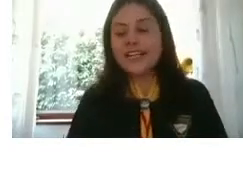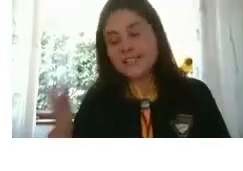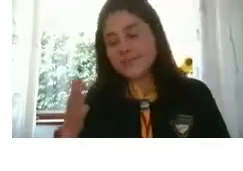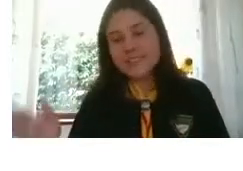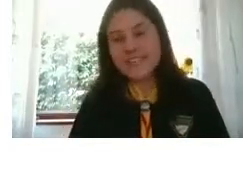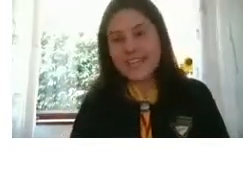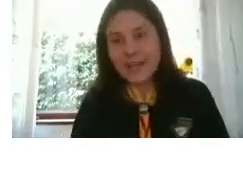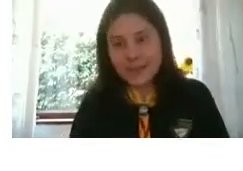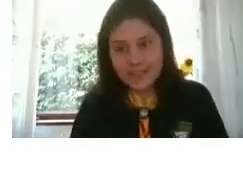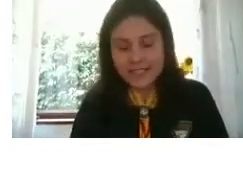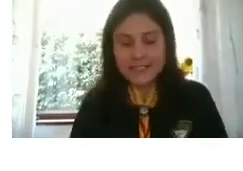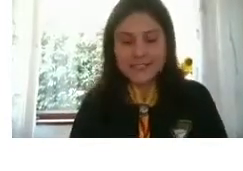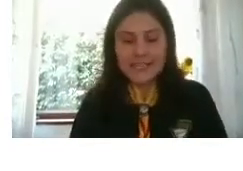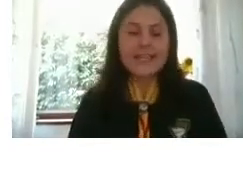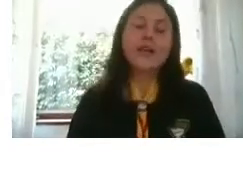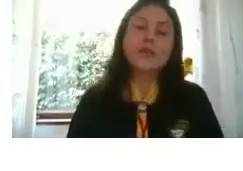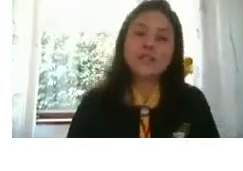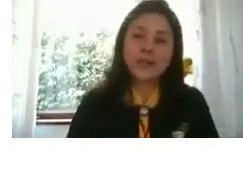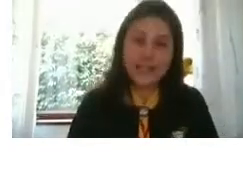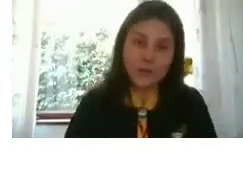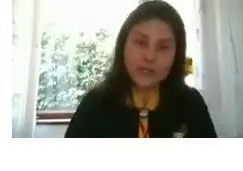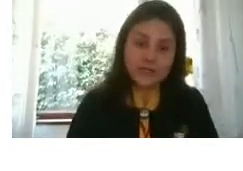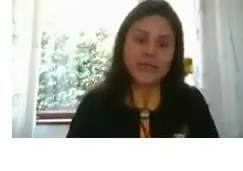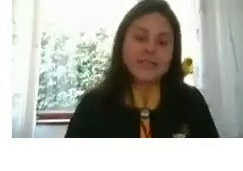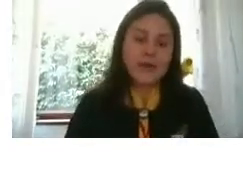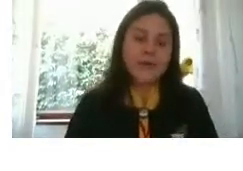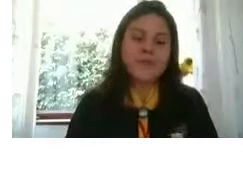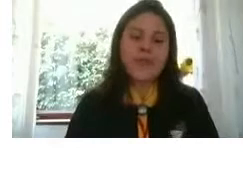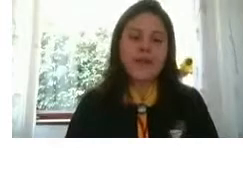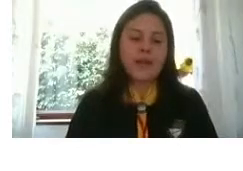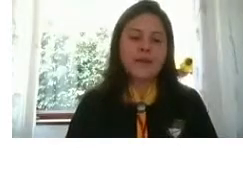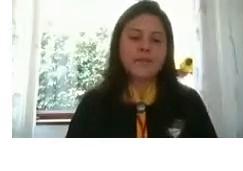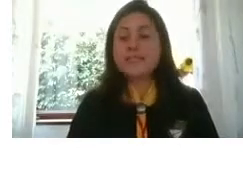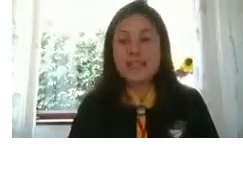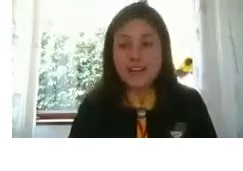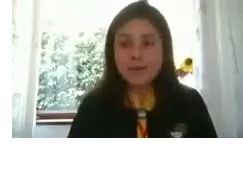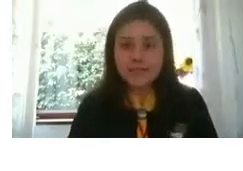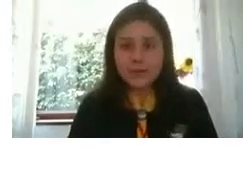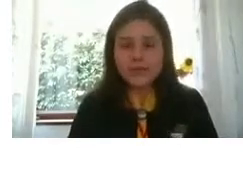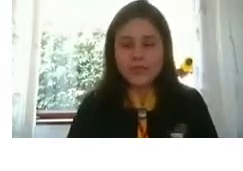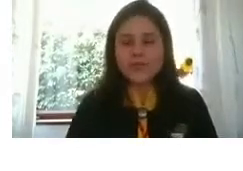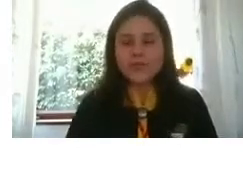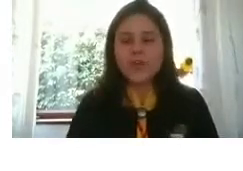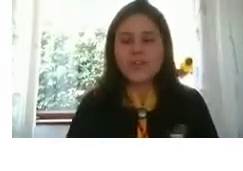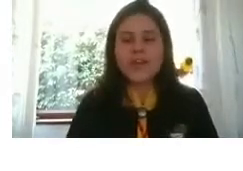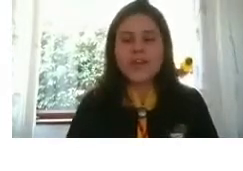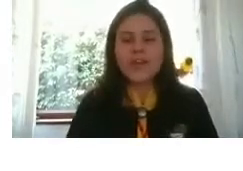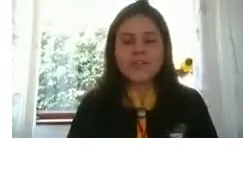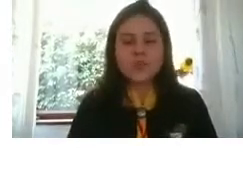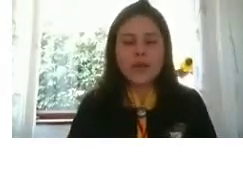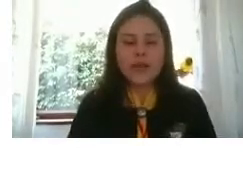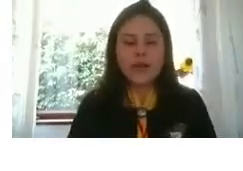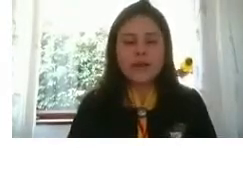I learned the American Sign Language when I was in Mexico. That's the alphabet that we use over there